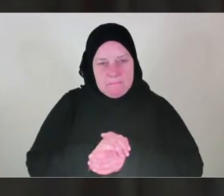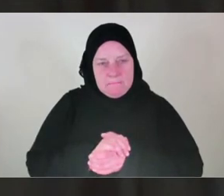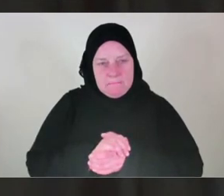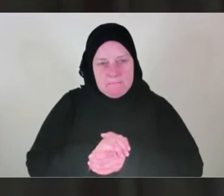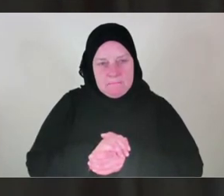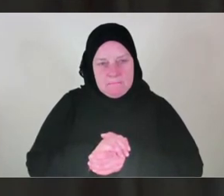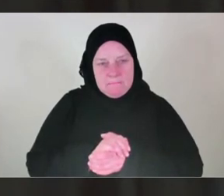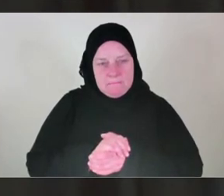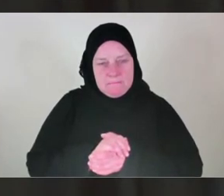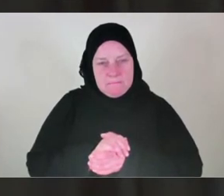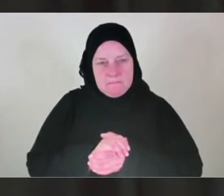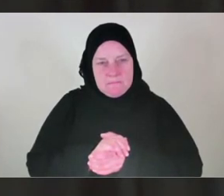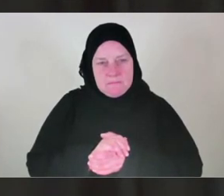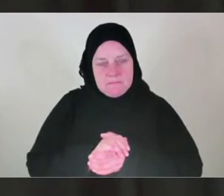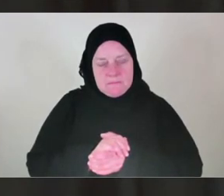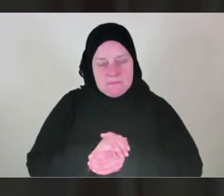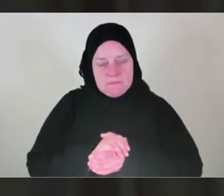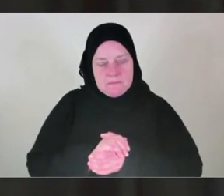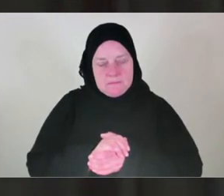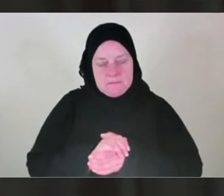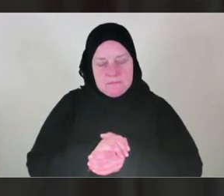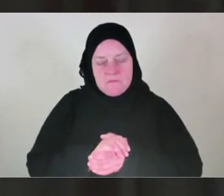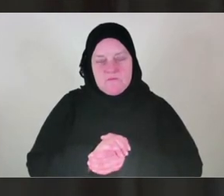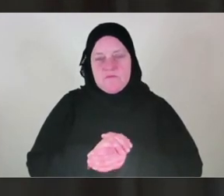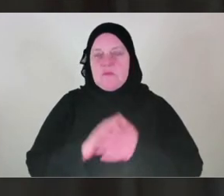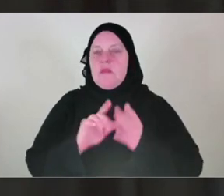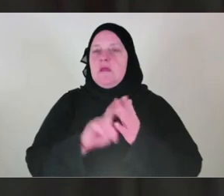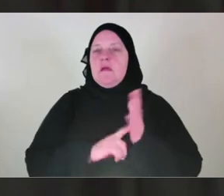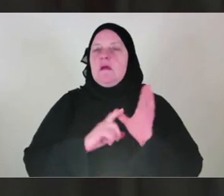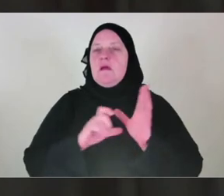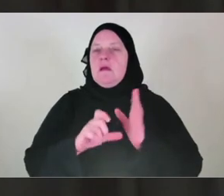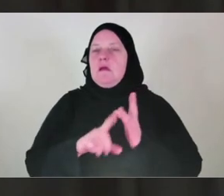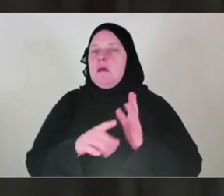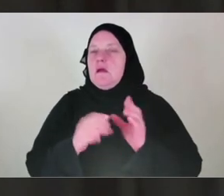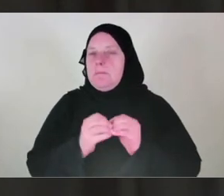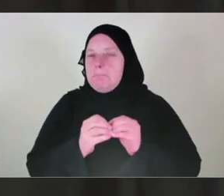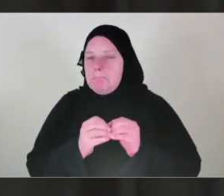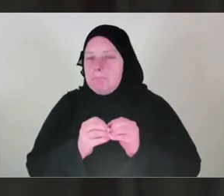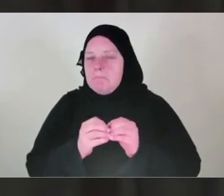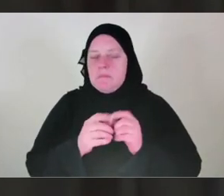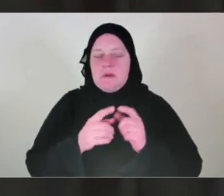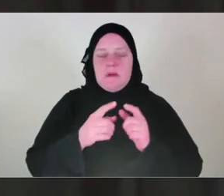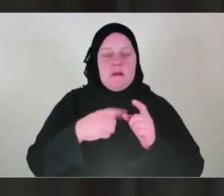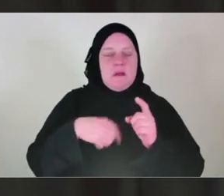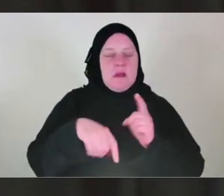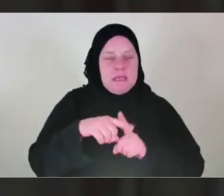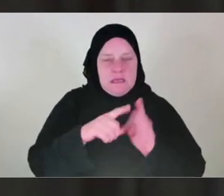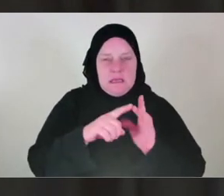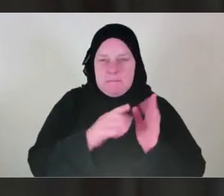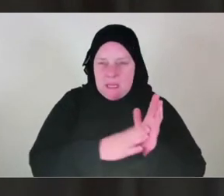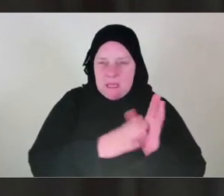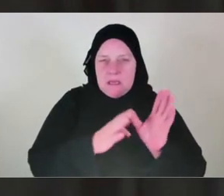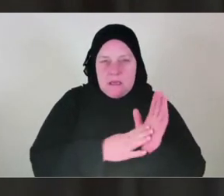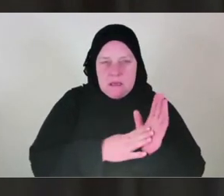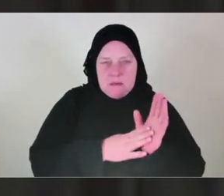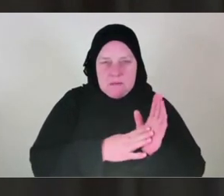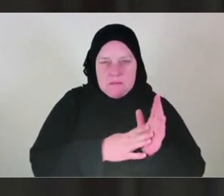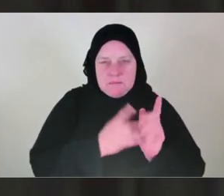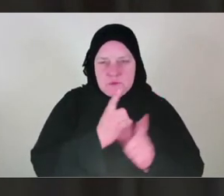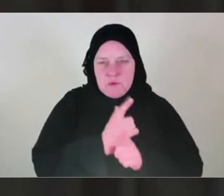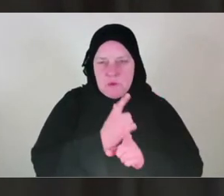And Yahya ibn Aktham, I mentioned what kind of, if you remember, a few months ago, I mentioned what type of person he